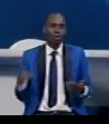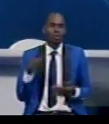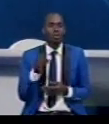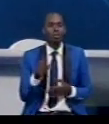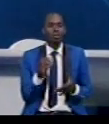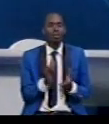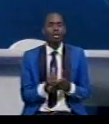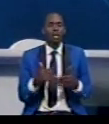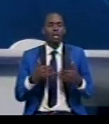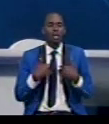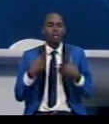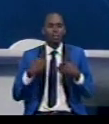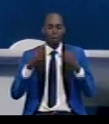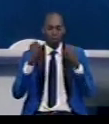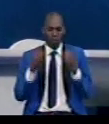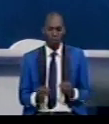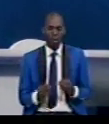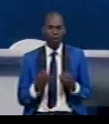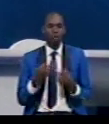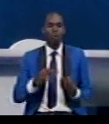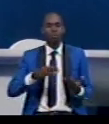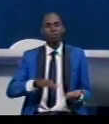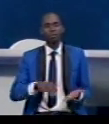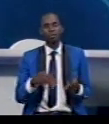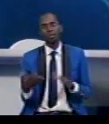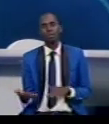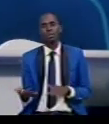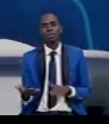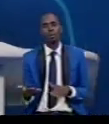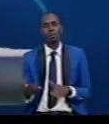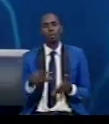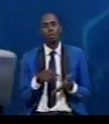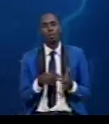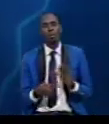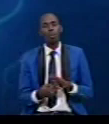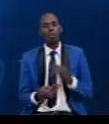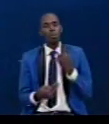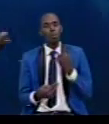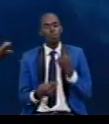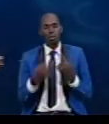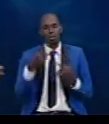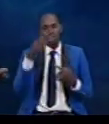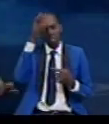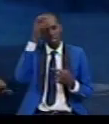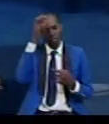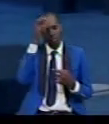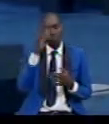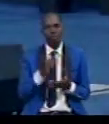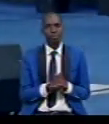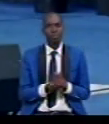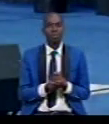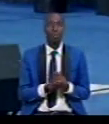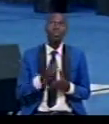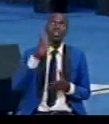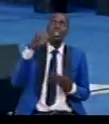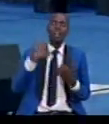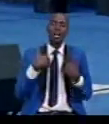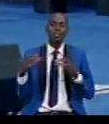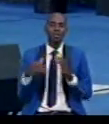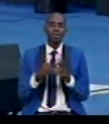that had the power of death. That is the devil. He has died for us. And